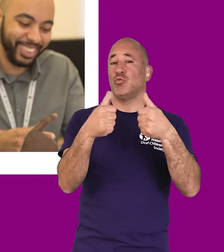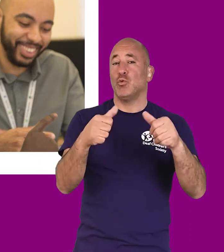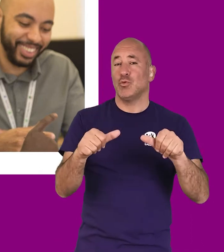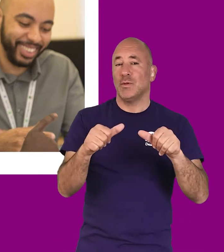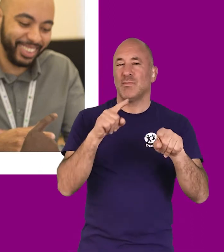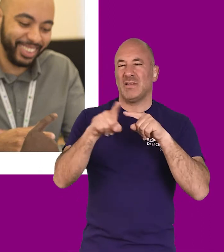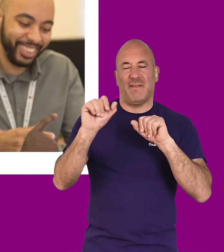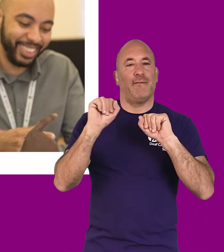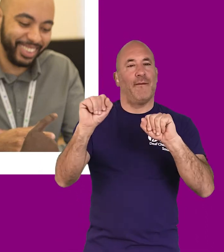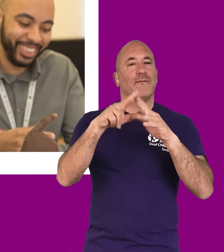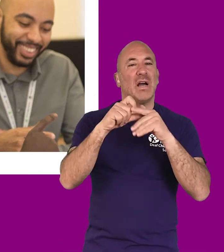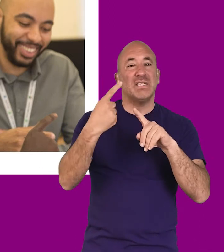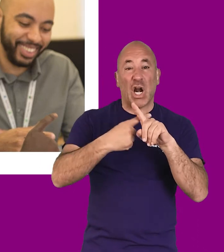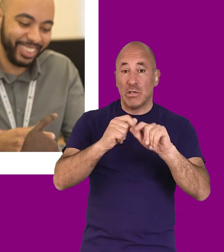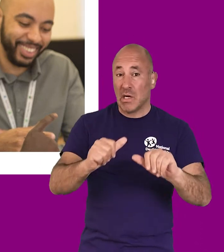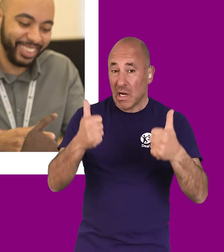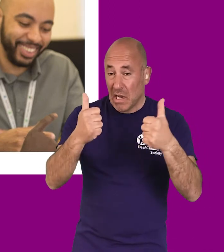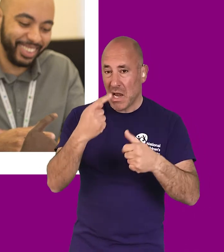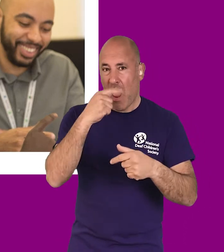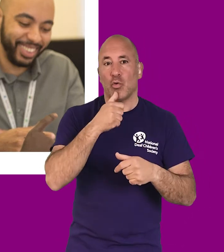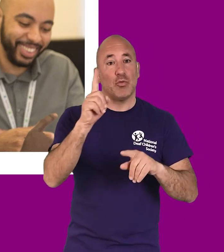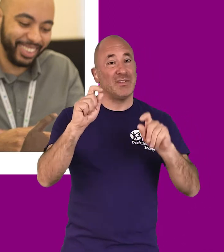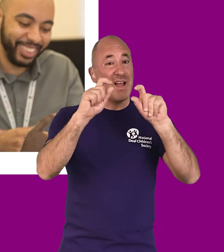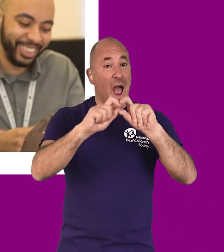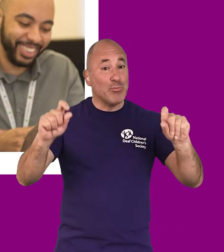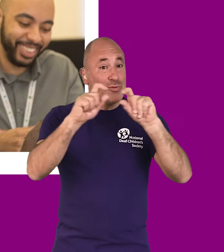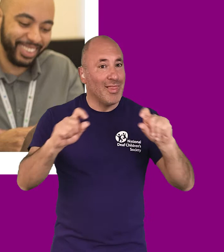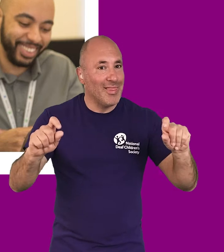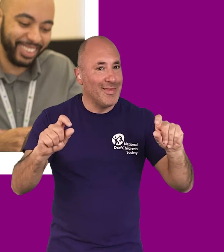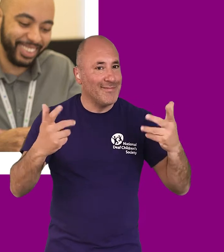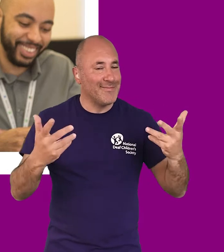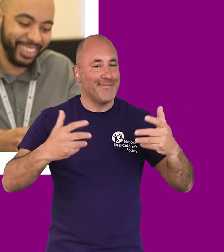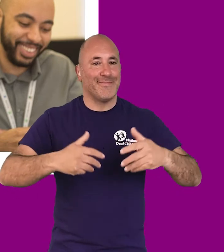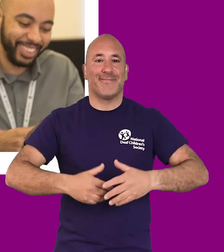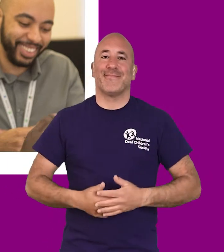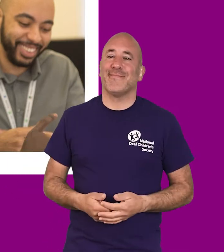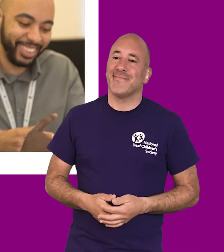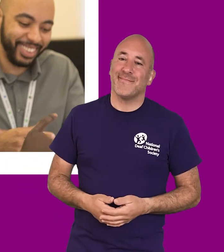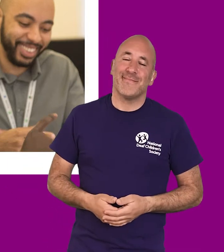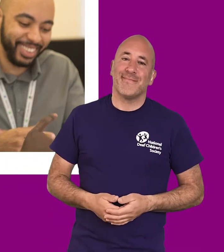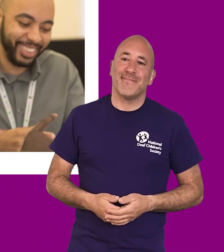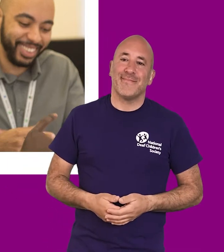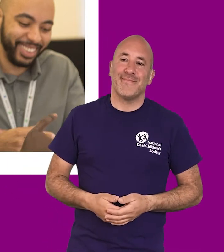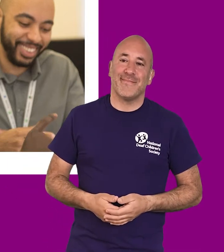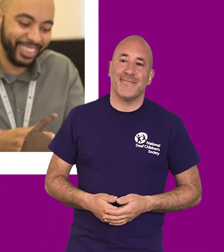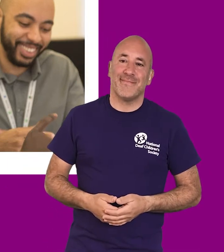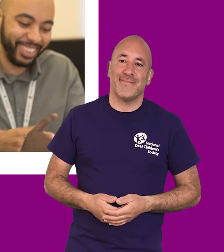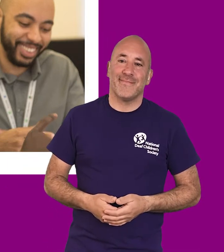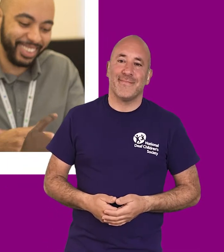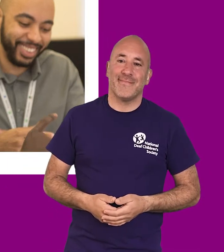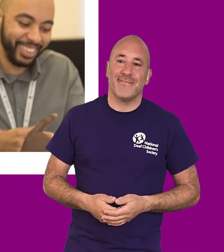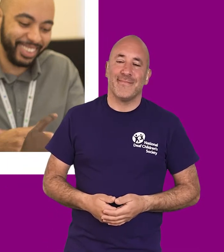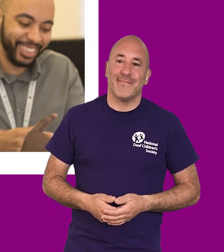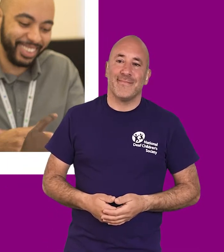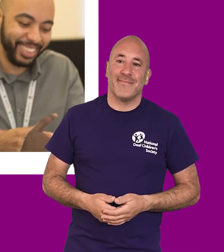However, there are solutions, particularly if English is good enough to benefit from captions.